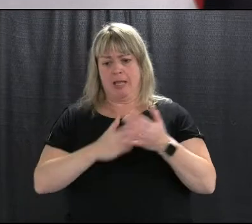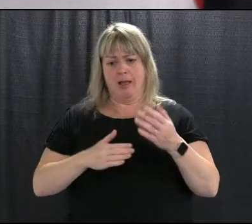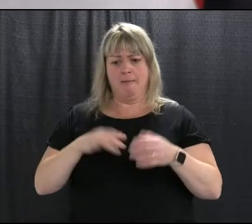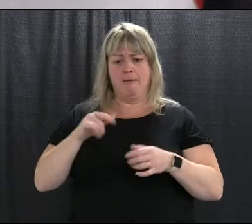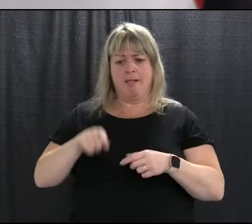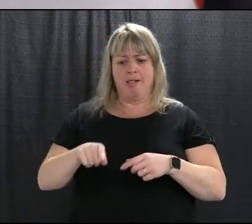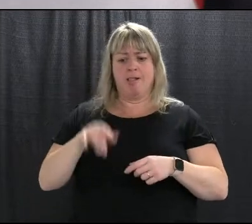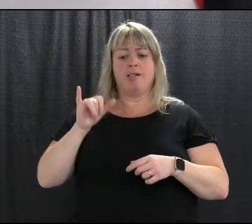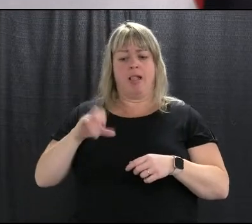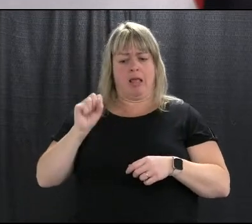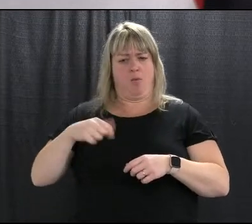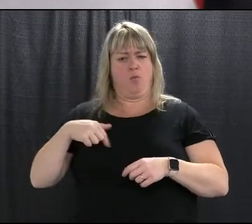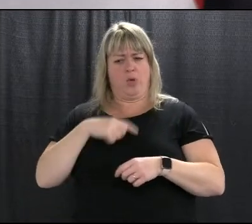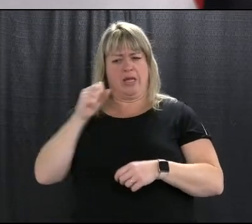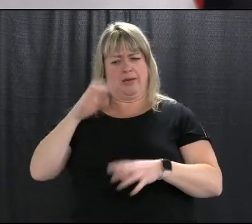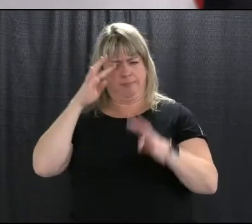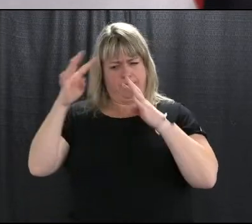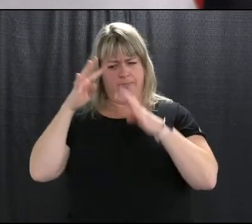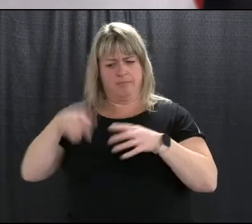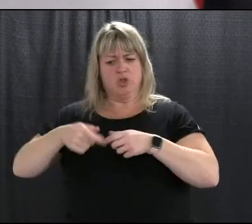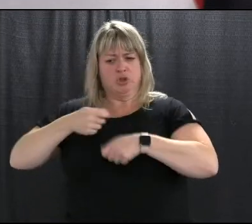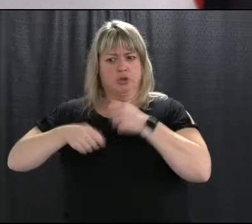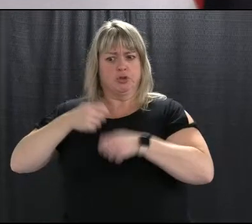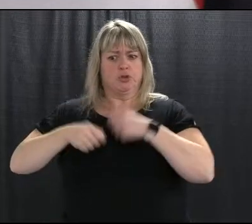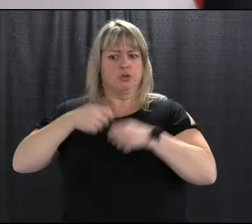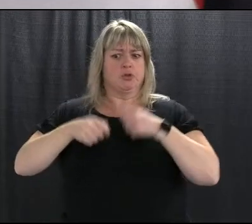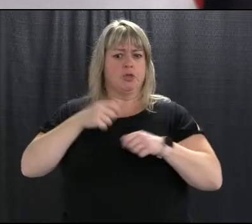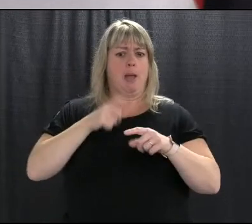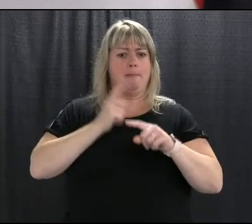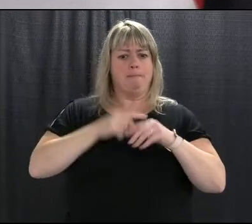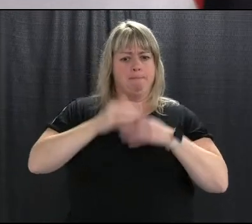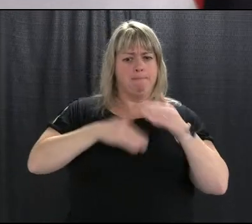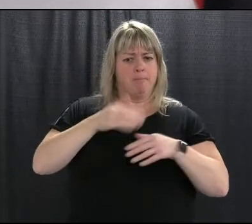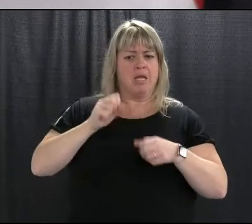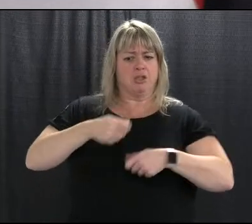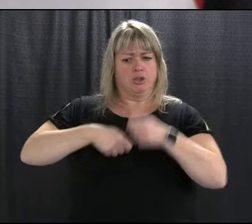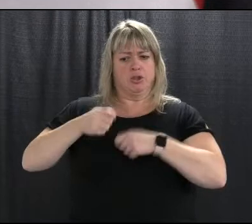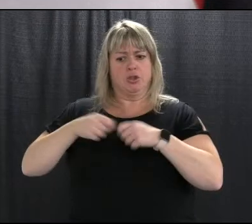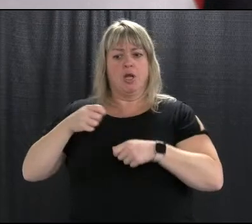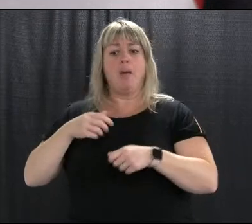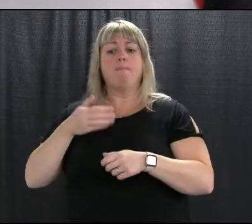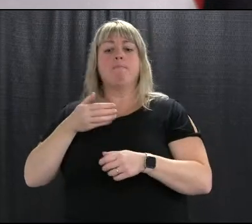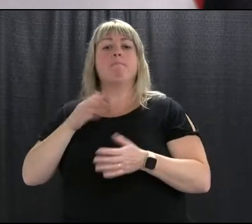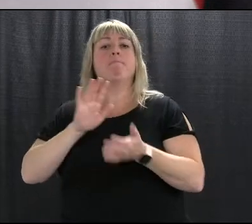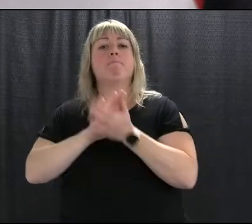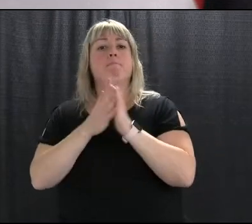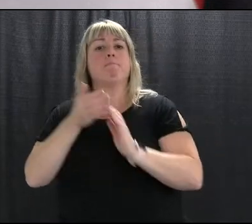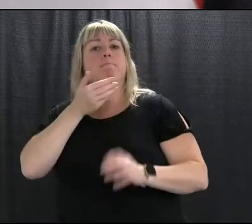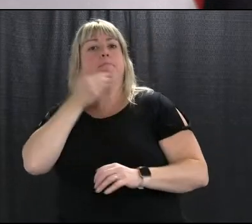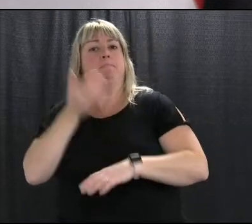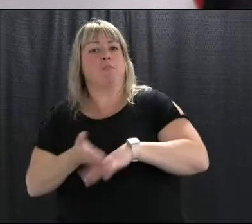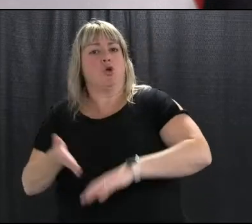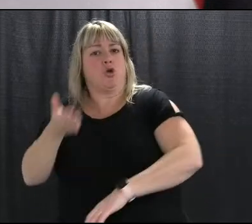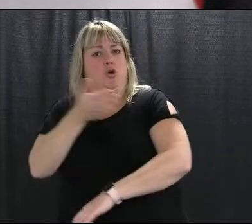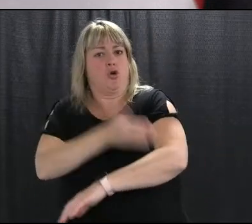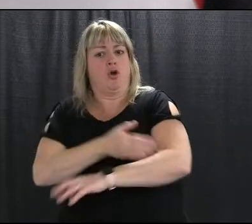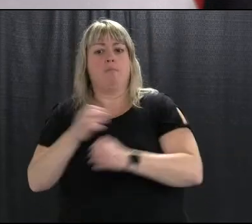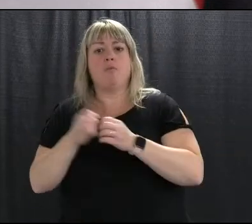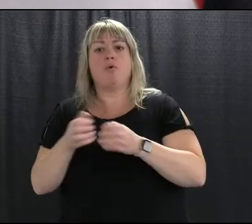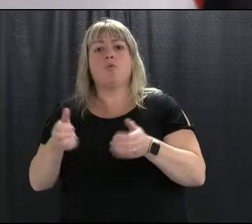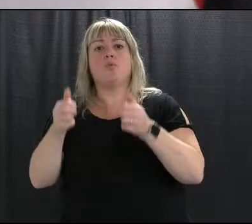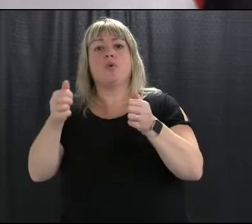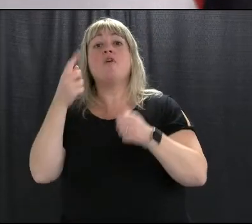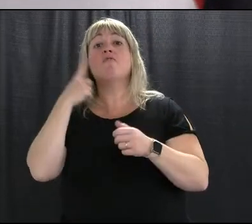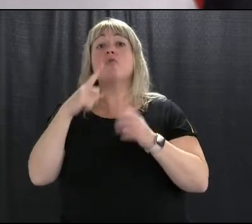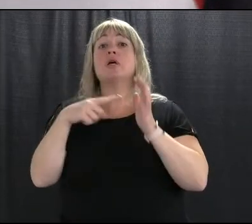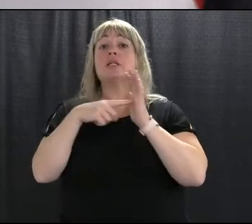change and develop processes and change management processes to get better practice. So I'm going to take an example